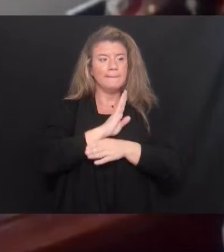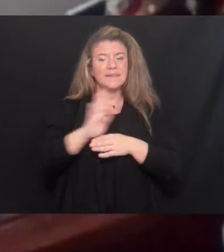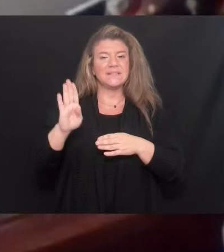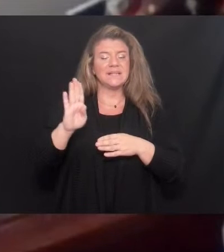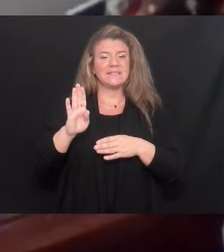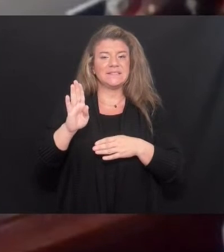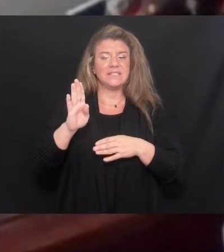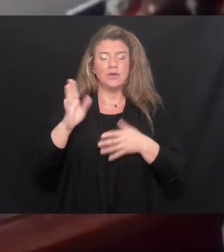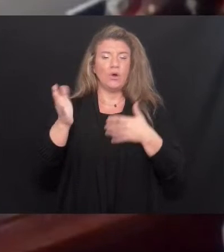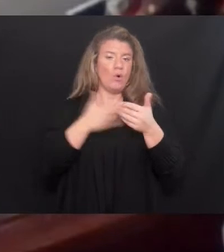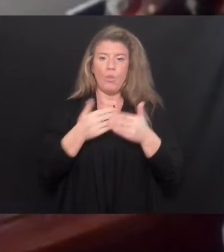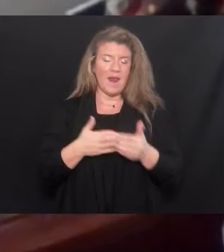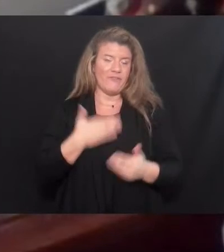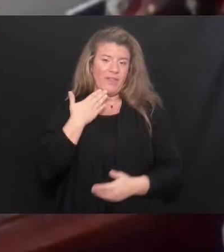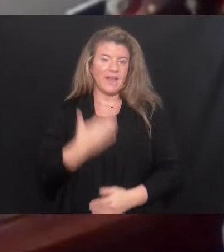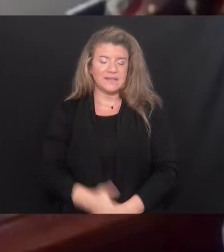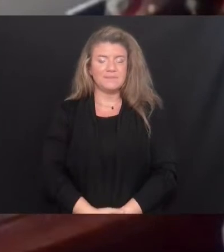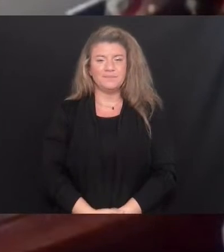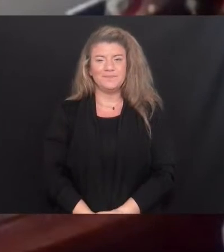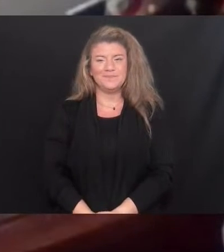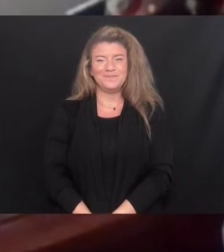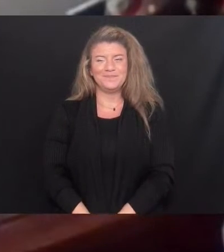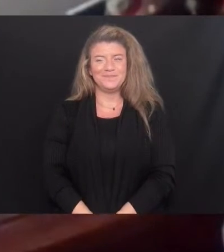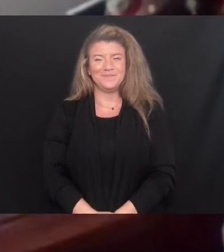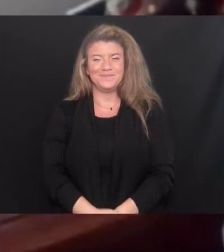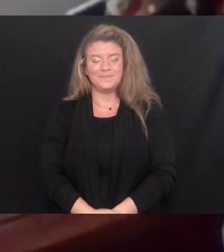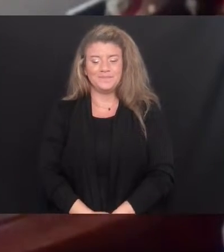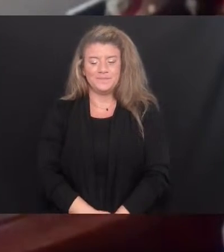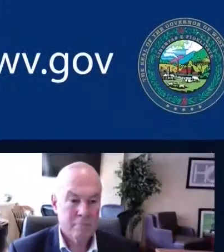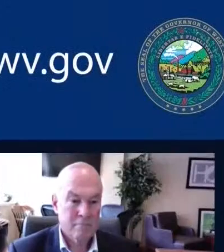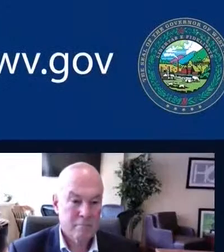or whatever? Thanks.